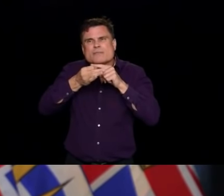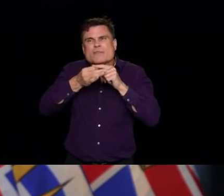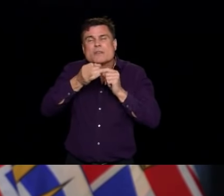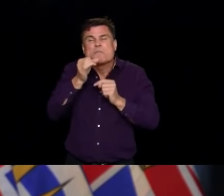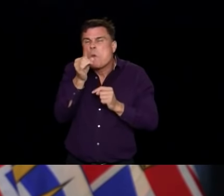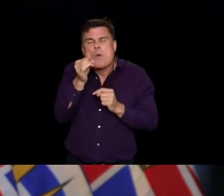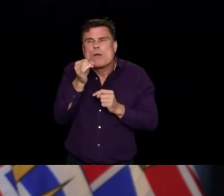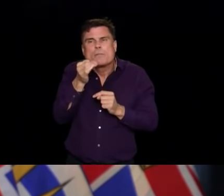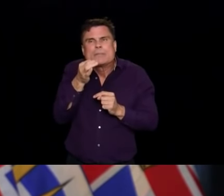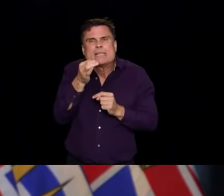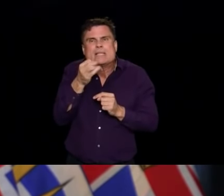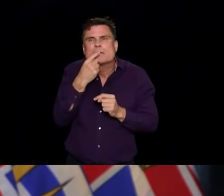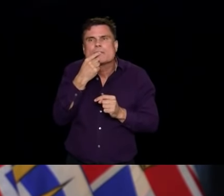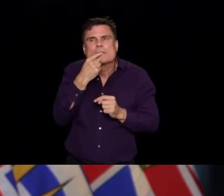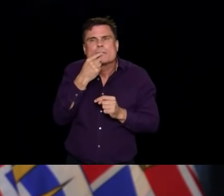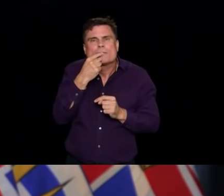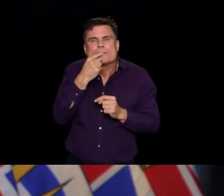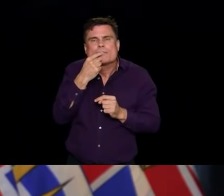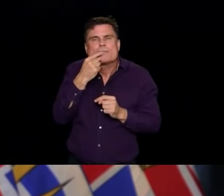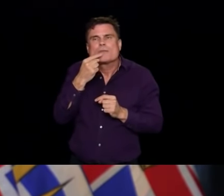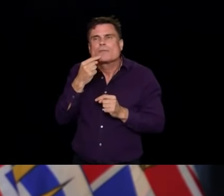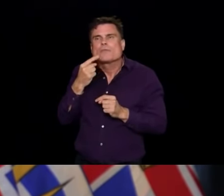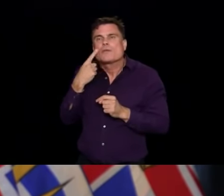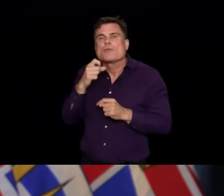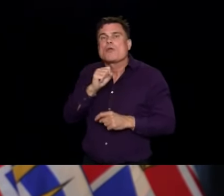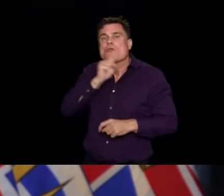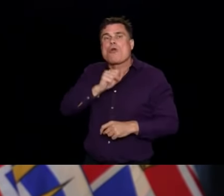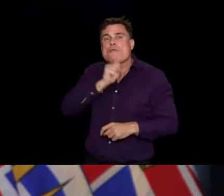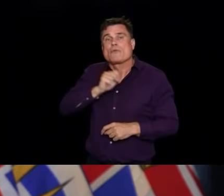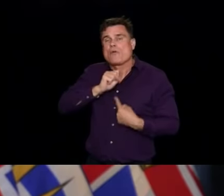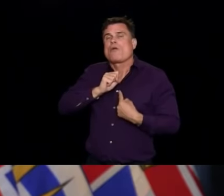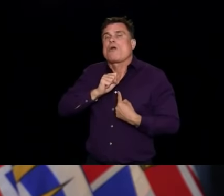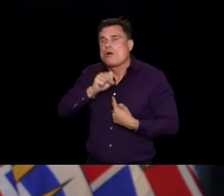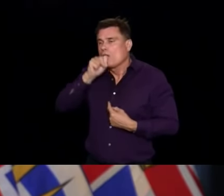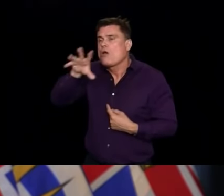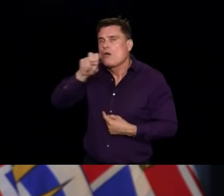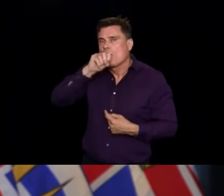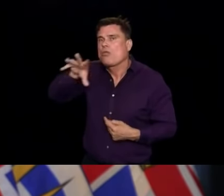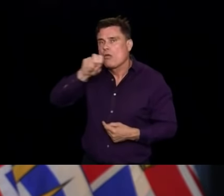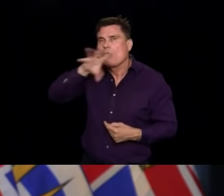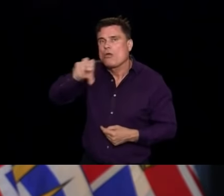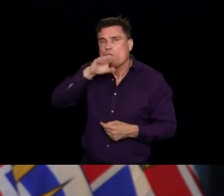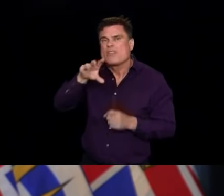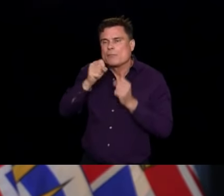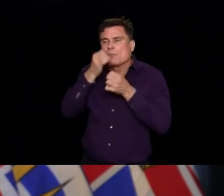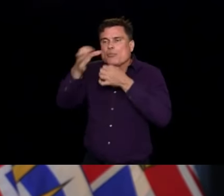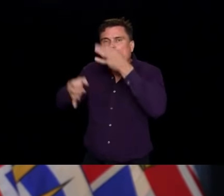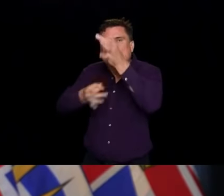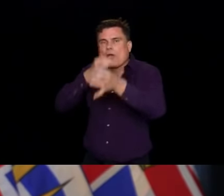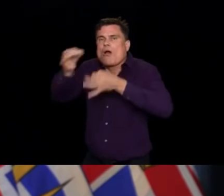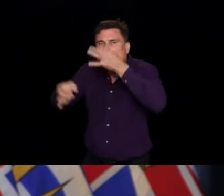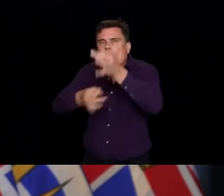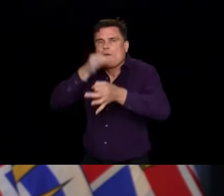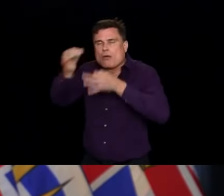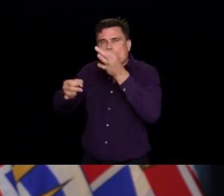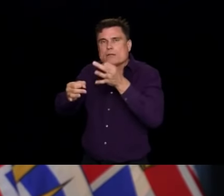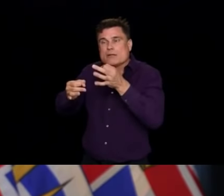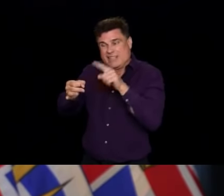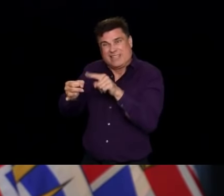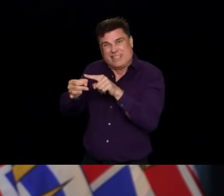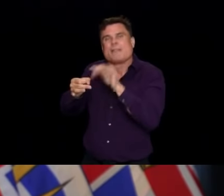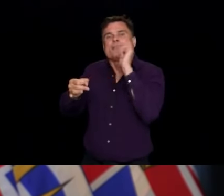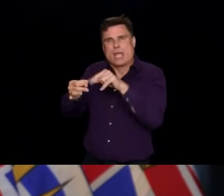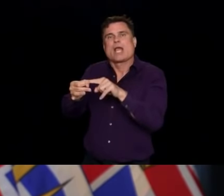of virus and the moisture the virus needs to stay alive is a bit more for some of